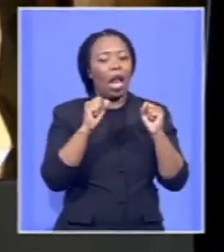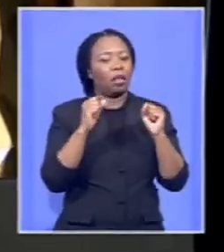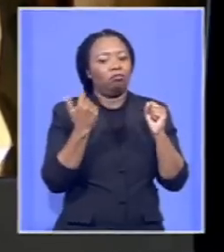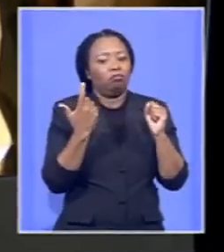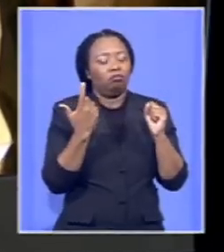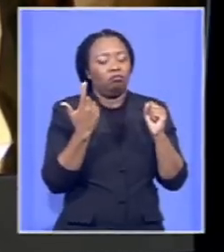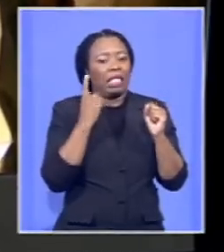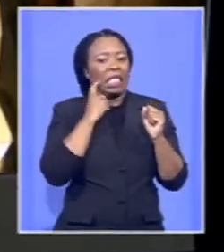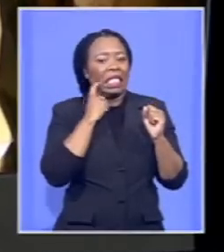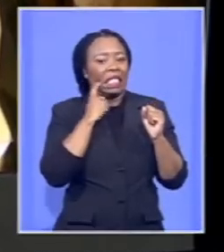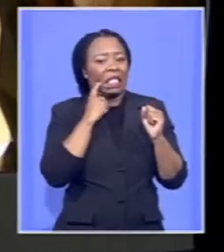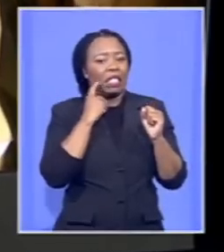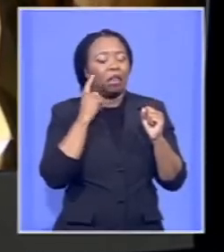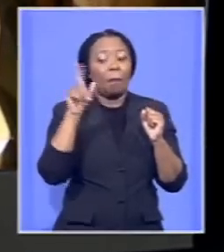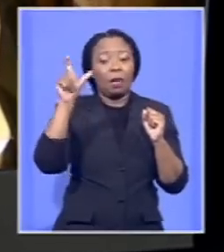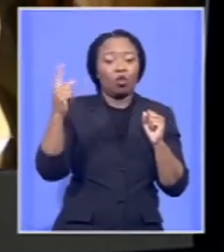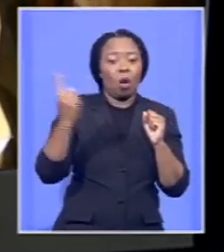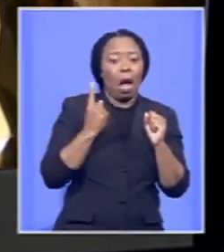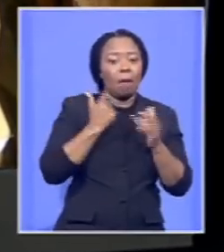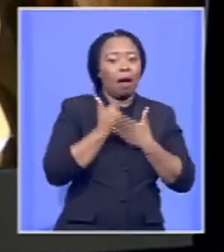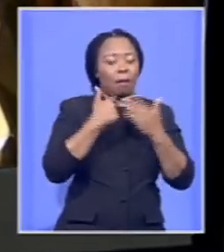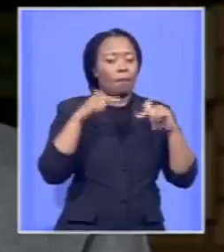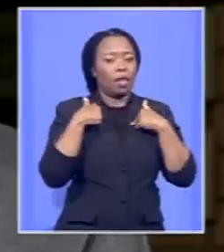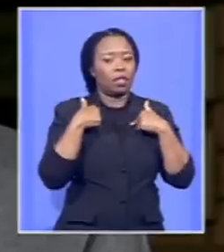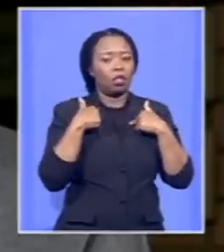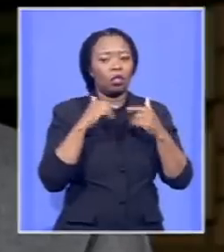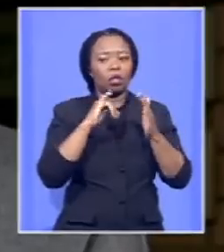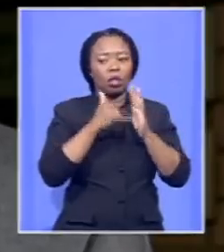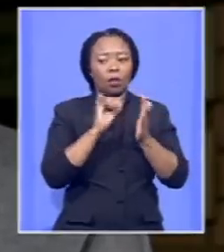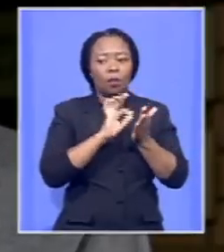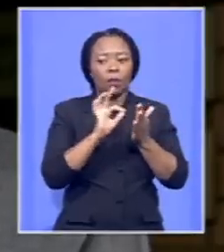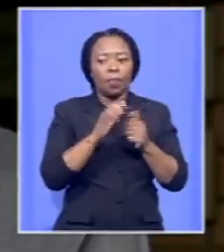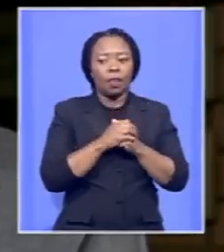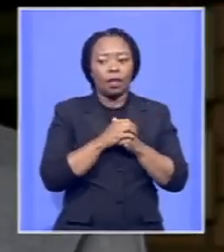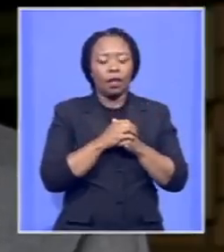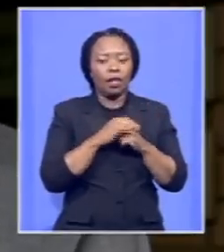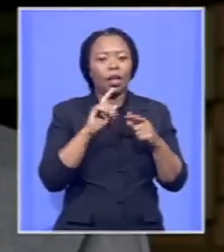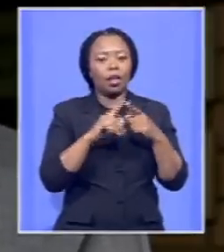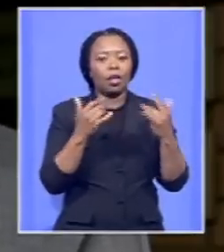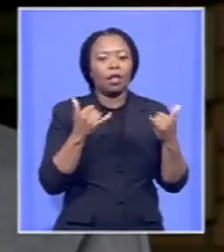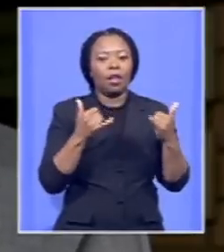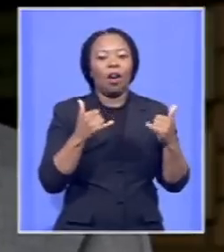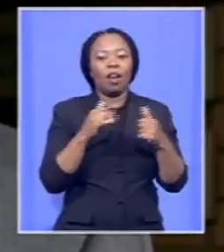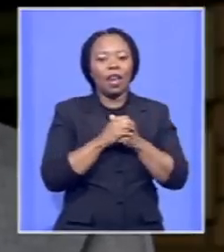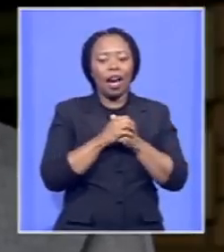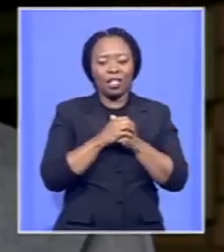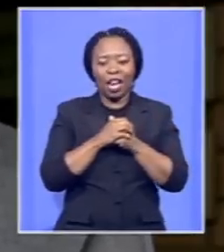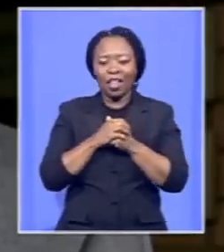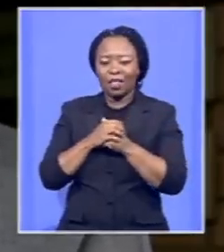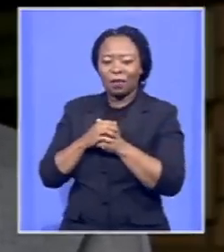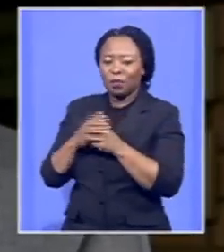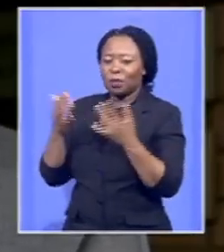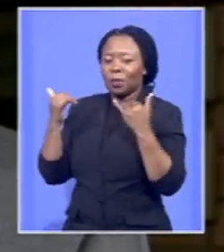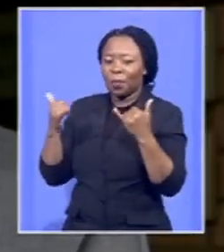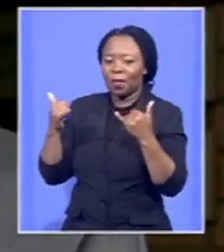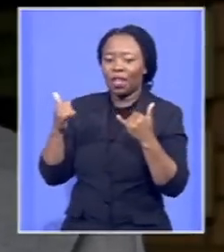horse coming to rescue us to get this our house in order, it is our duty to get our house in order. You went